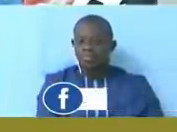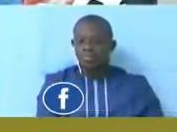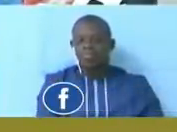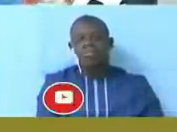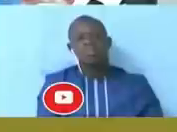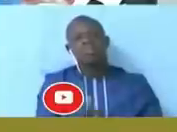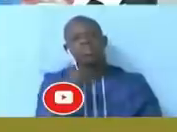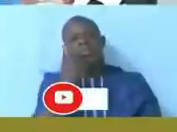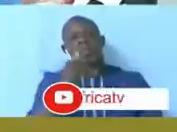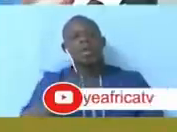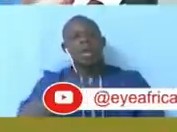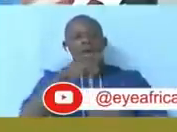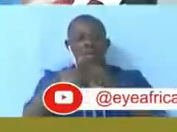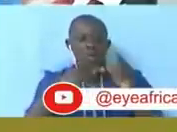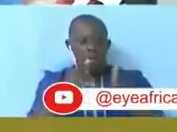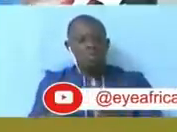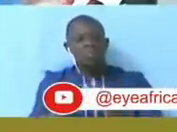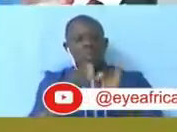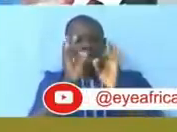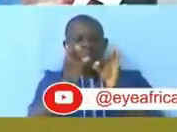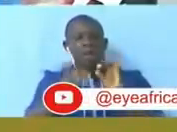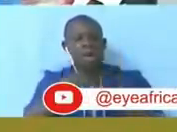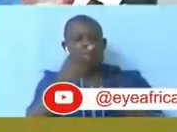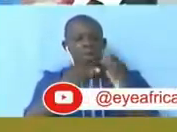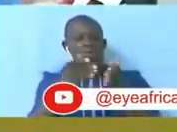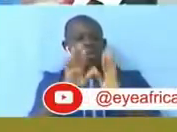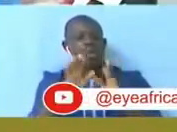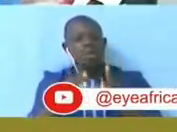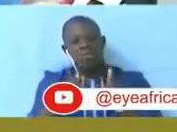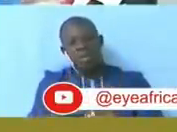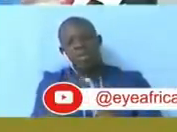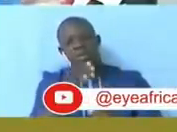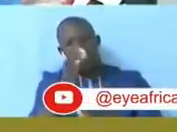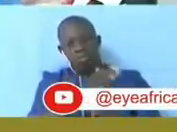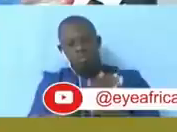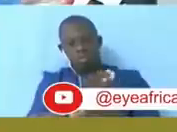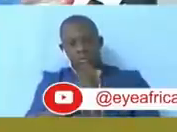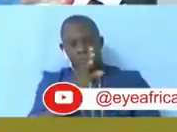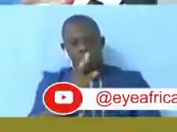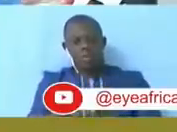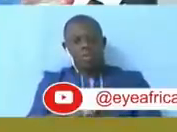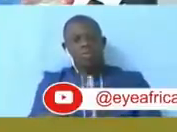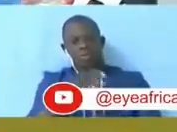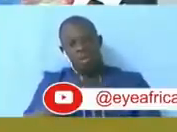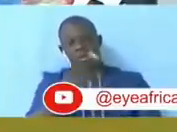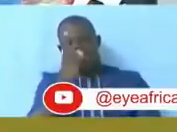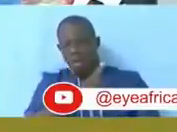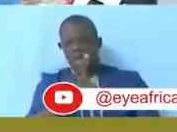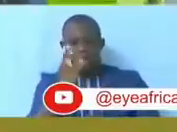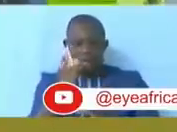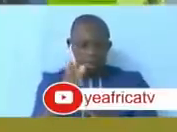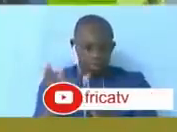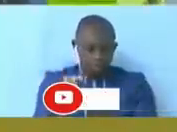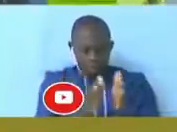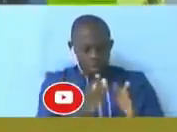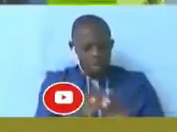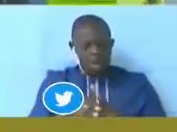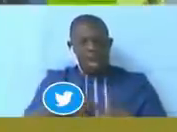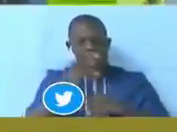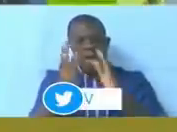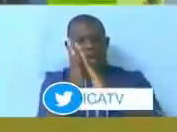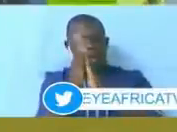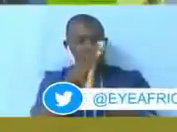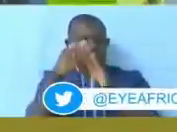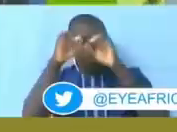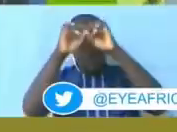the state? Kuma atela diamoni asembo soro nyale komi ya tumi romin nanu. I wouldn't be able to remember now